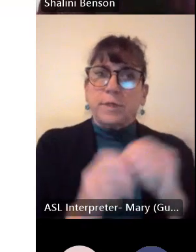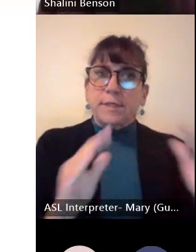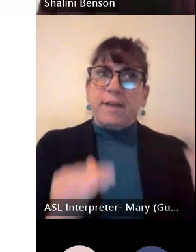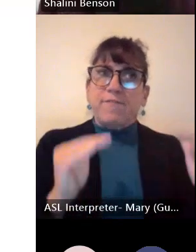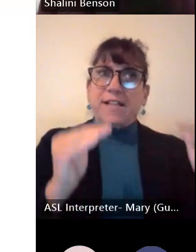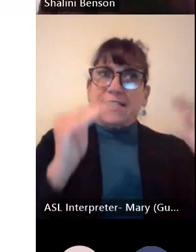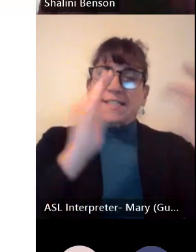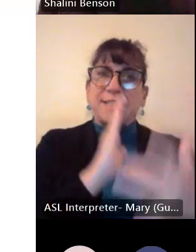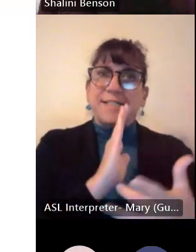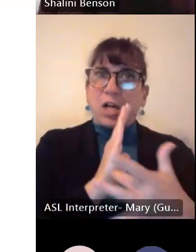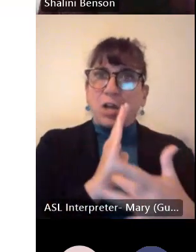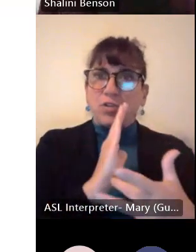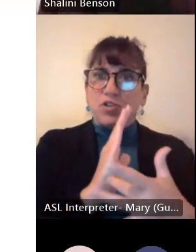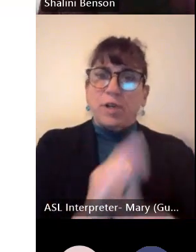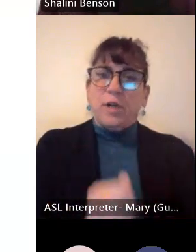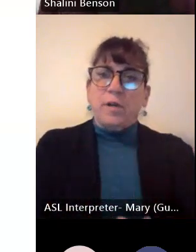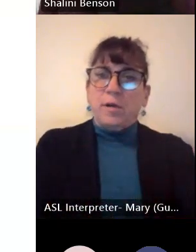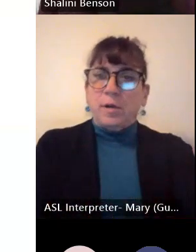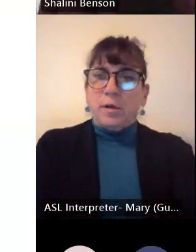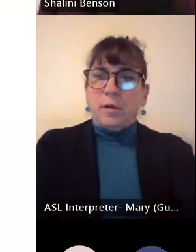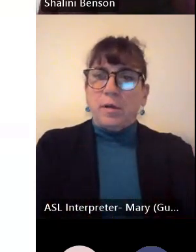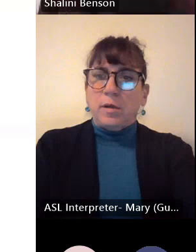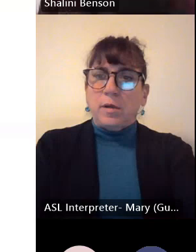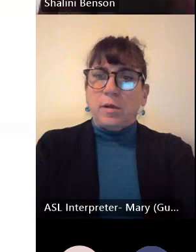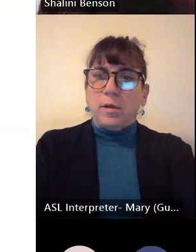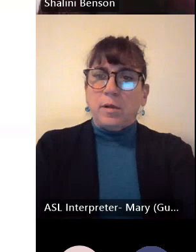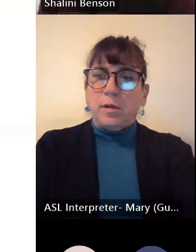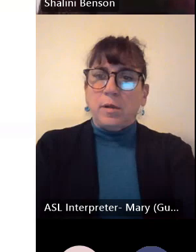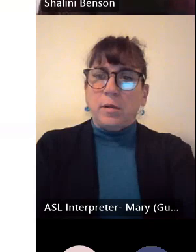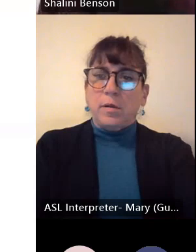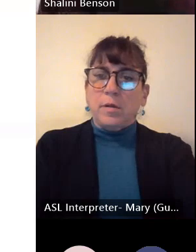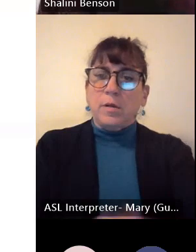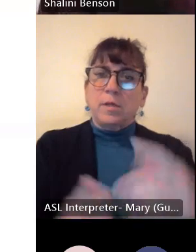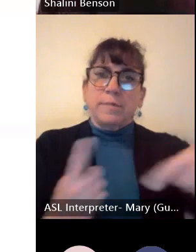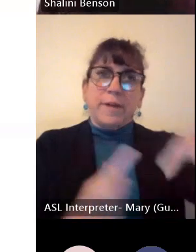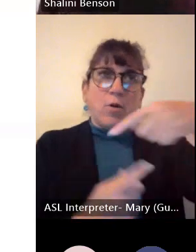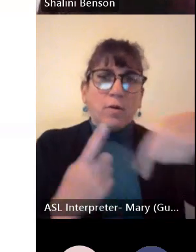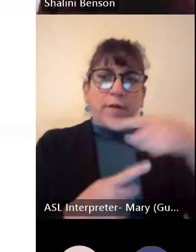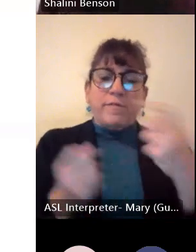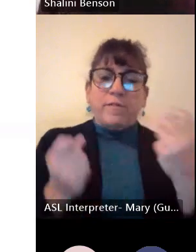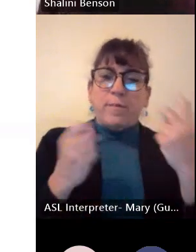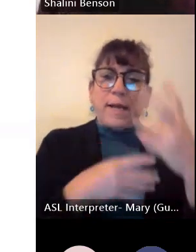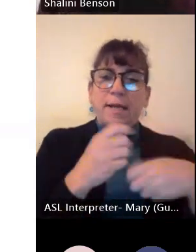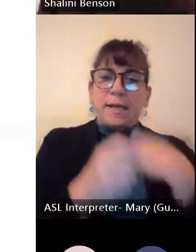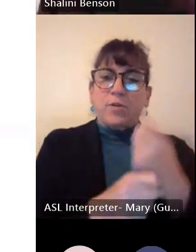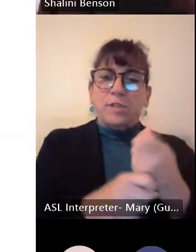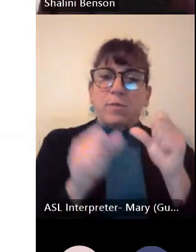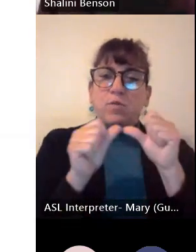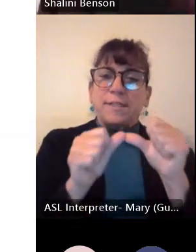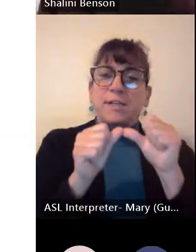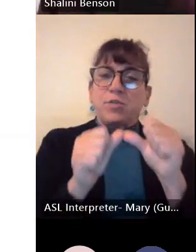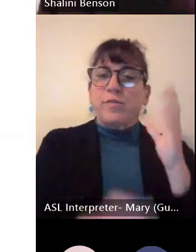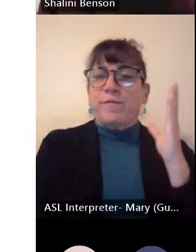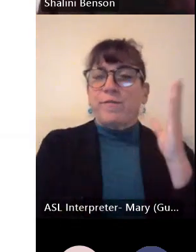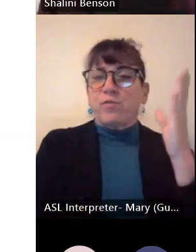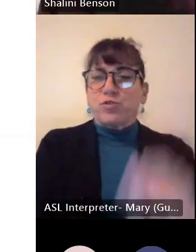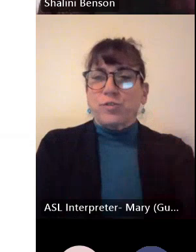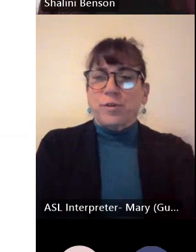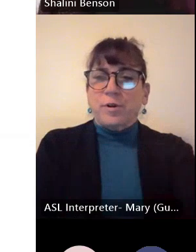technology, which of course have been going around for years and will continue into the future.